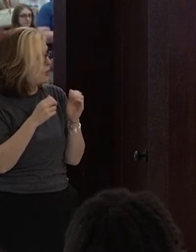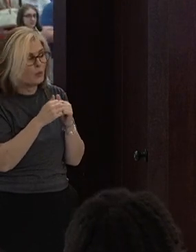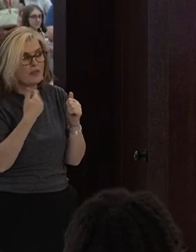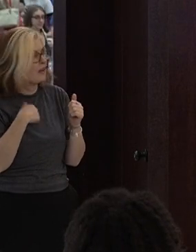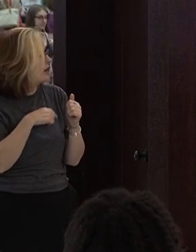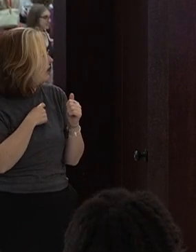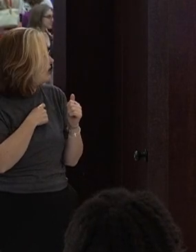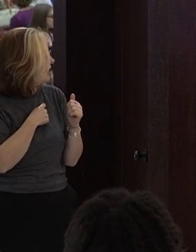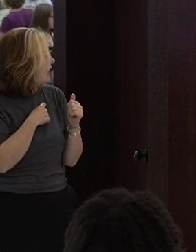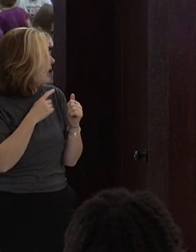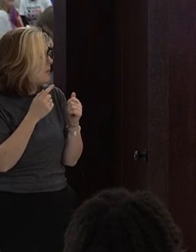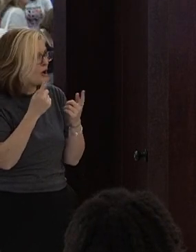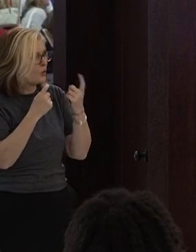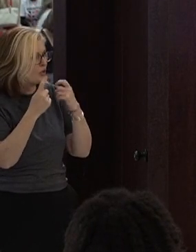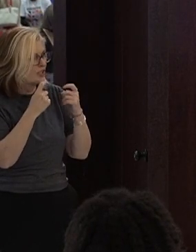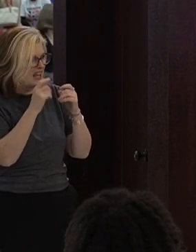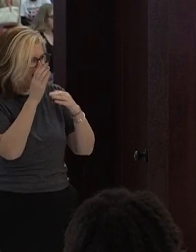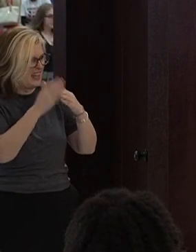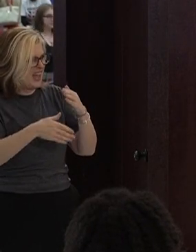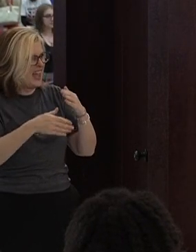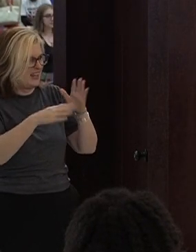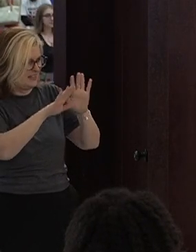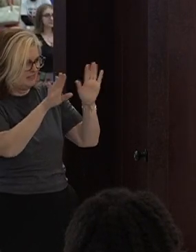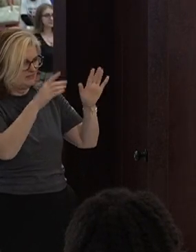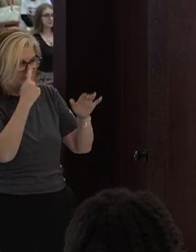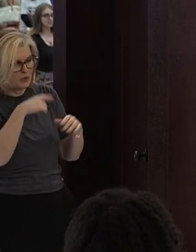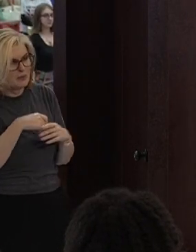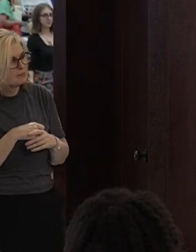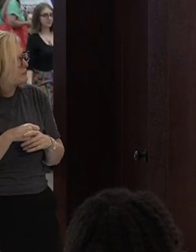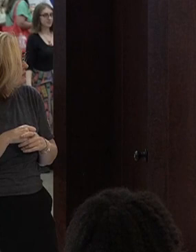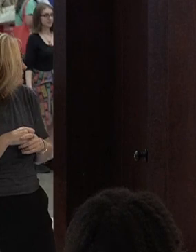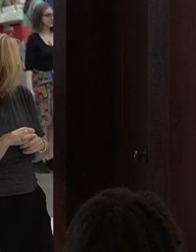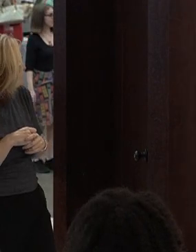us. I'm gonna take some questions at the end, if that's okay.